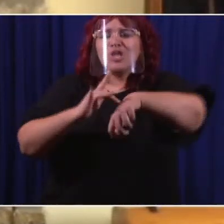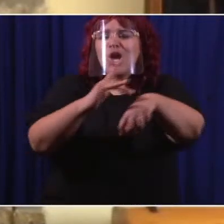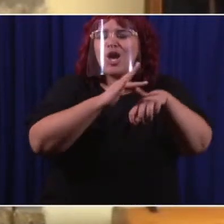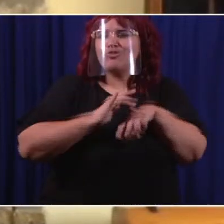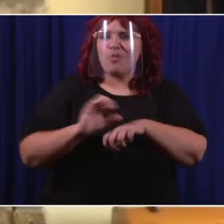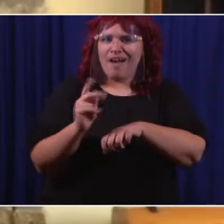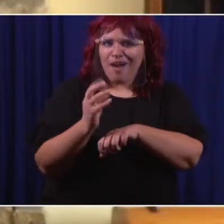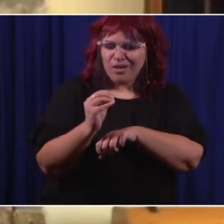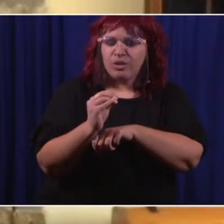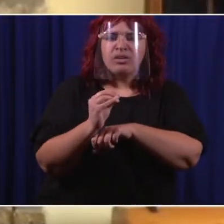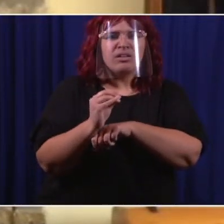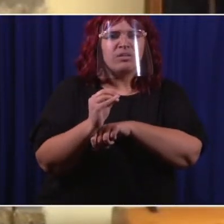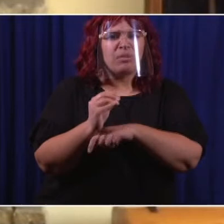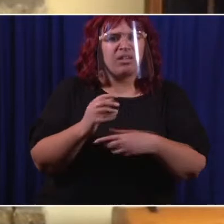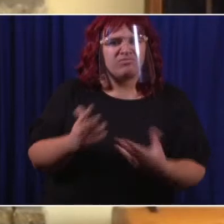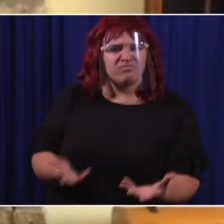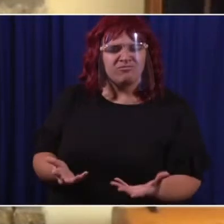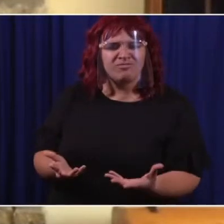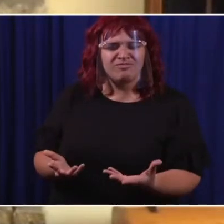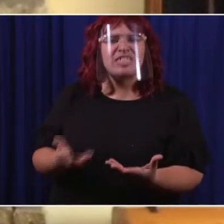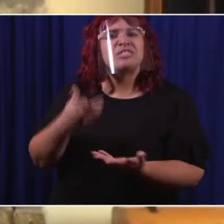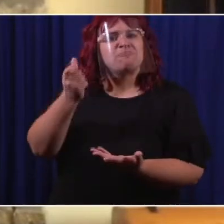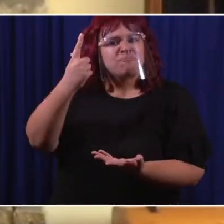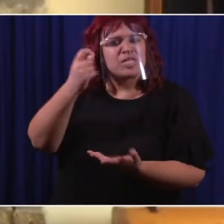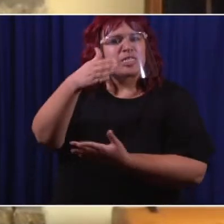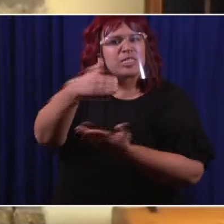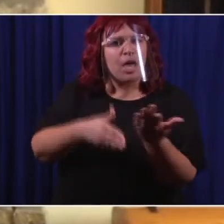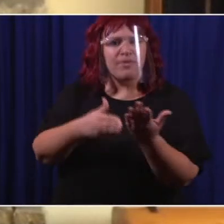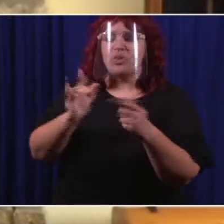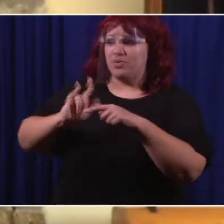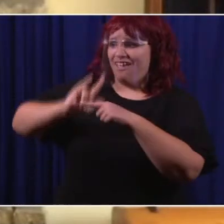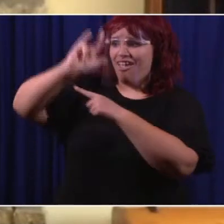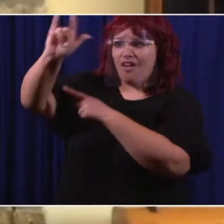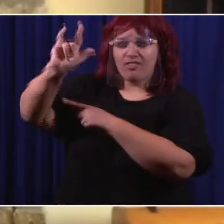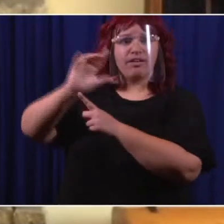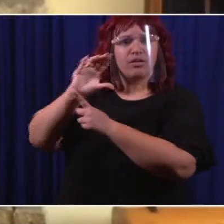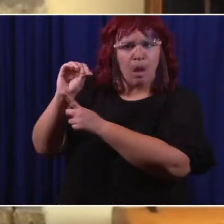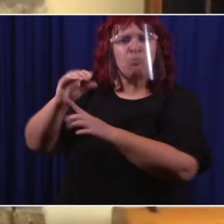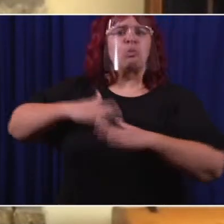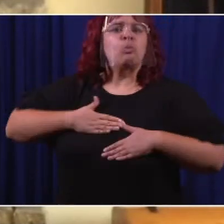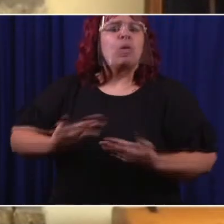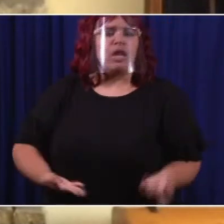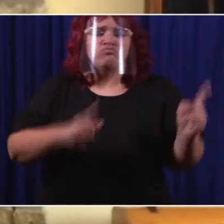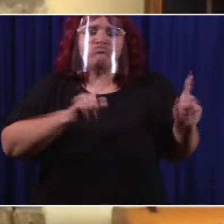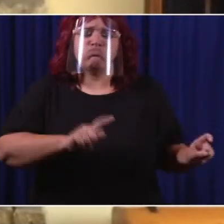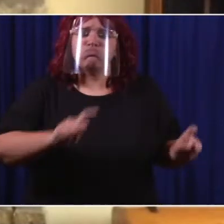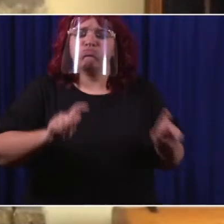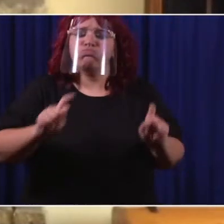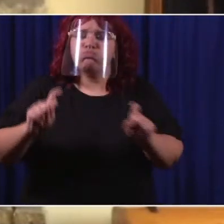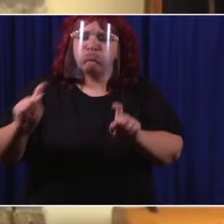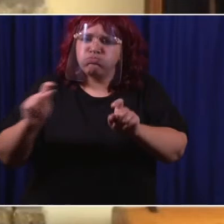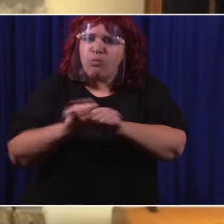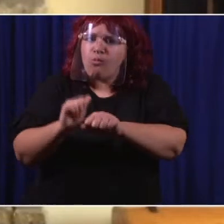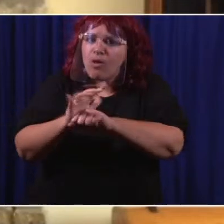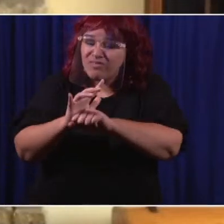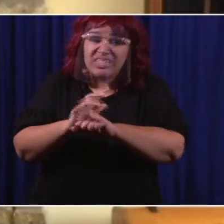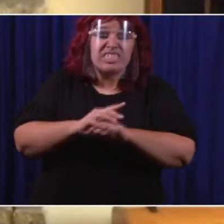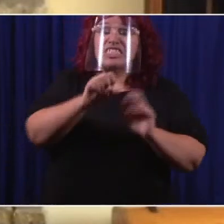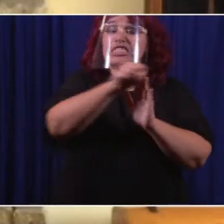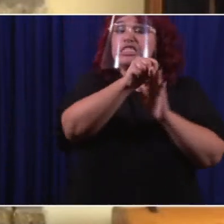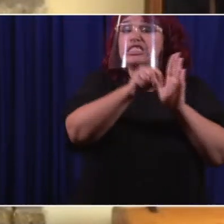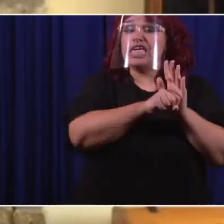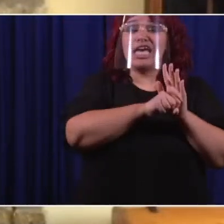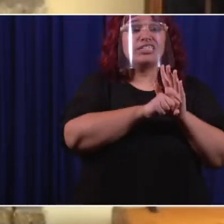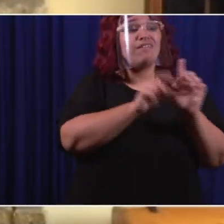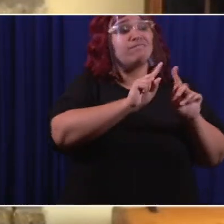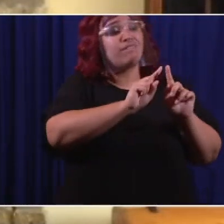There's the airlines. Some of the airlines are providing testing. Different states have different testing guidelines. You just referred to it